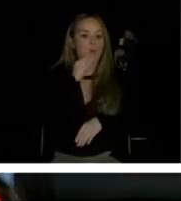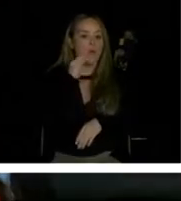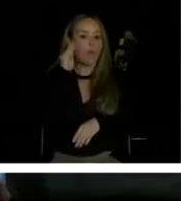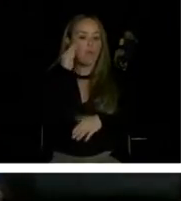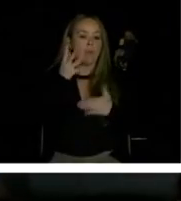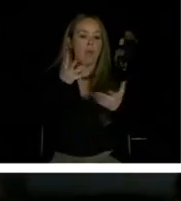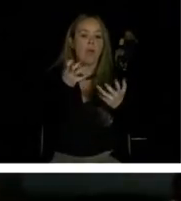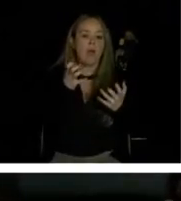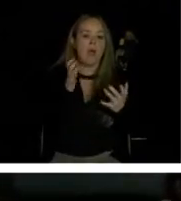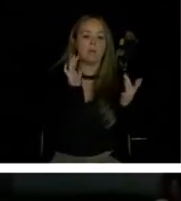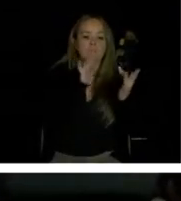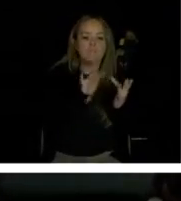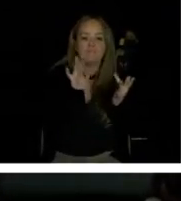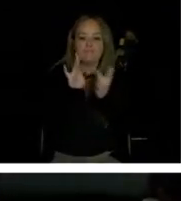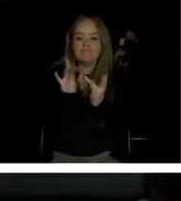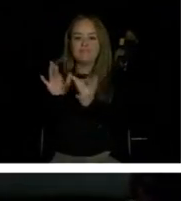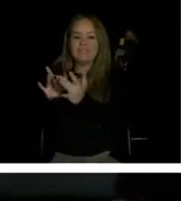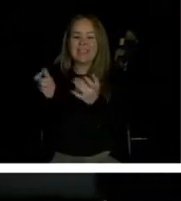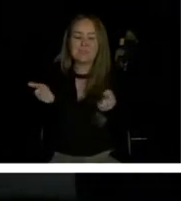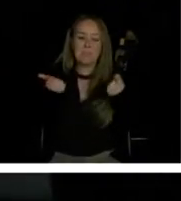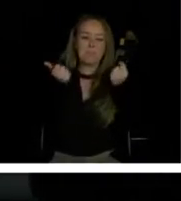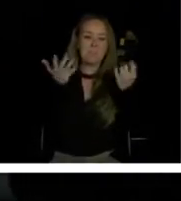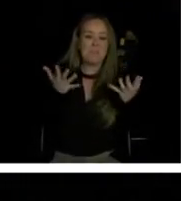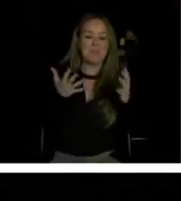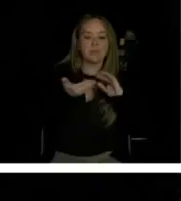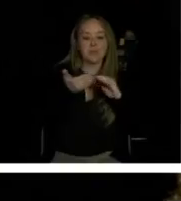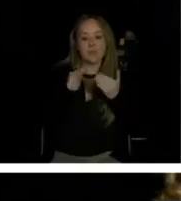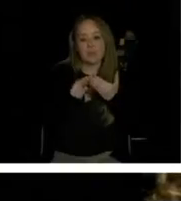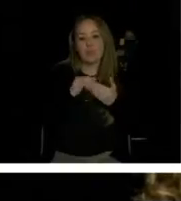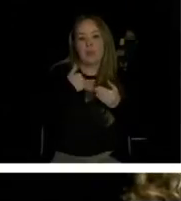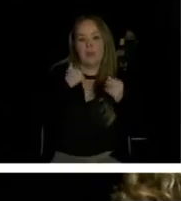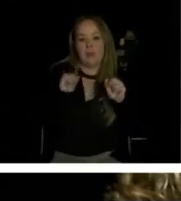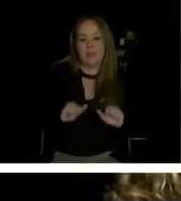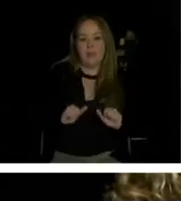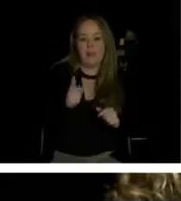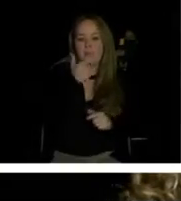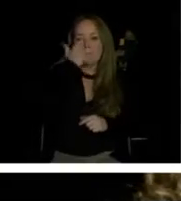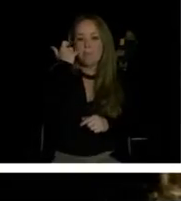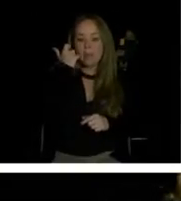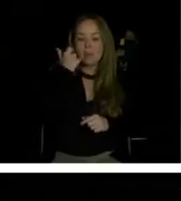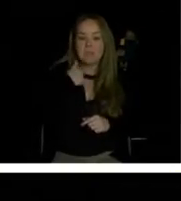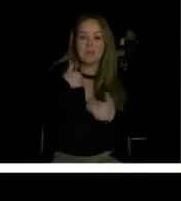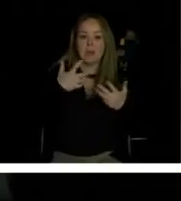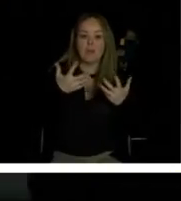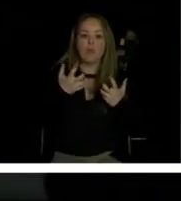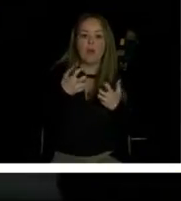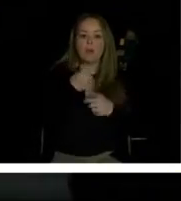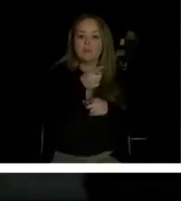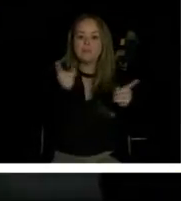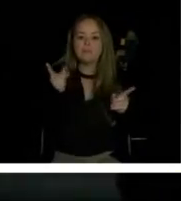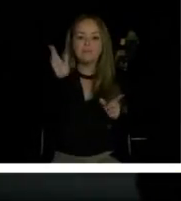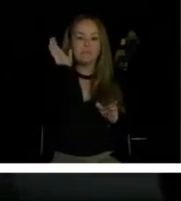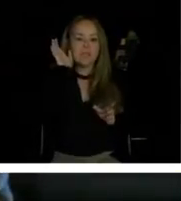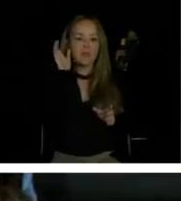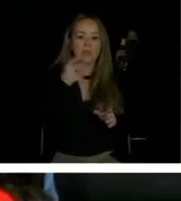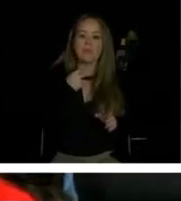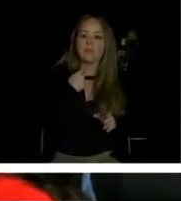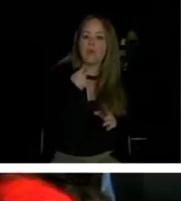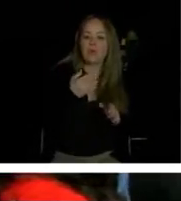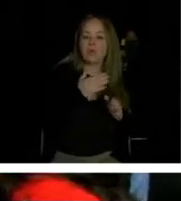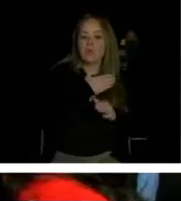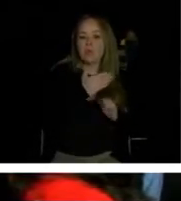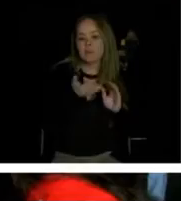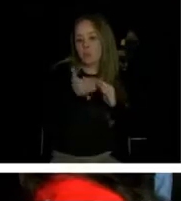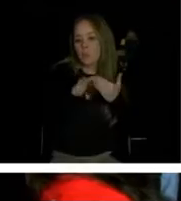I want to reach out to as much of the community as possible, because I want the voices of community members, I want